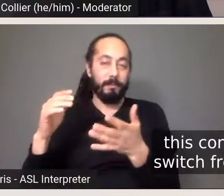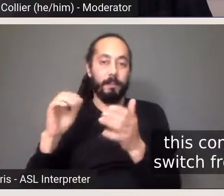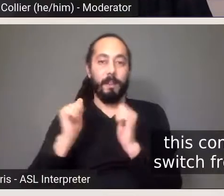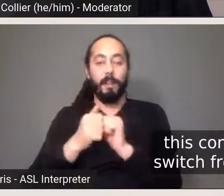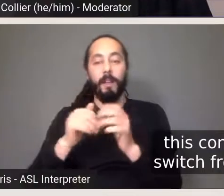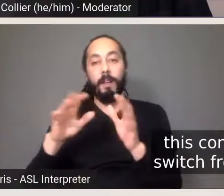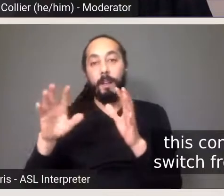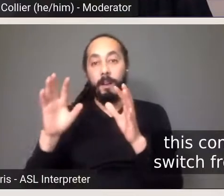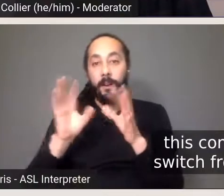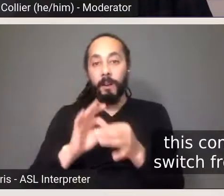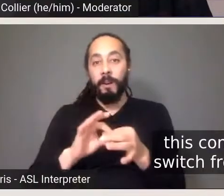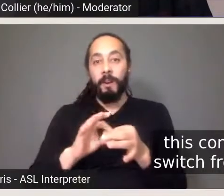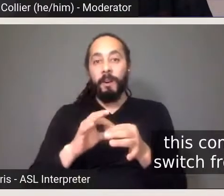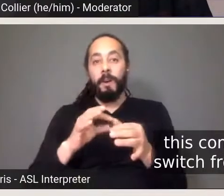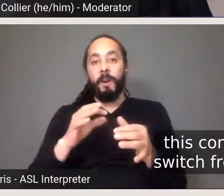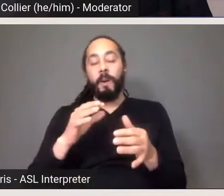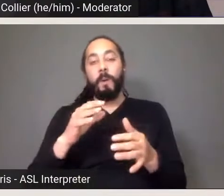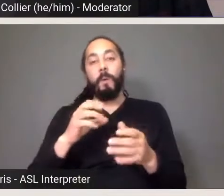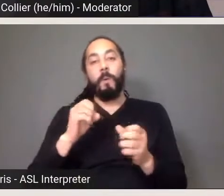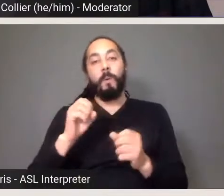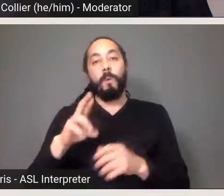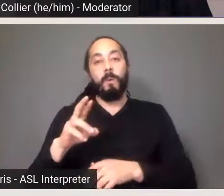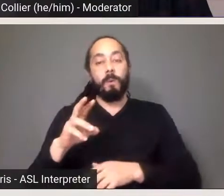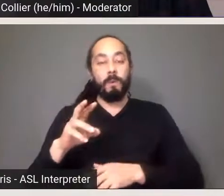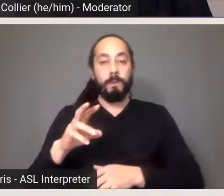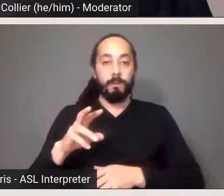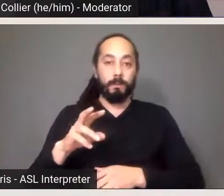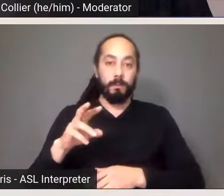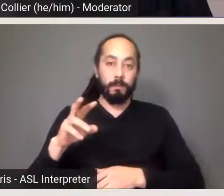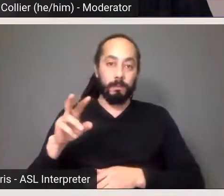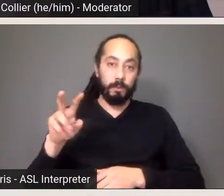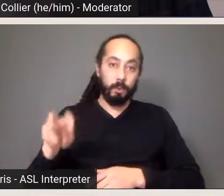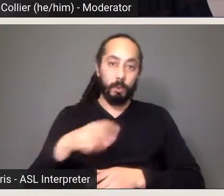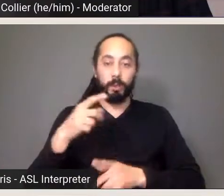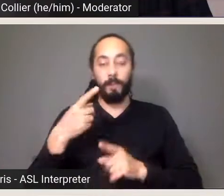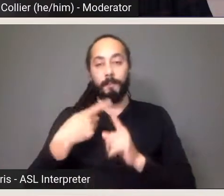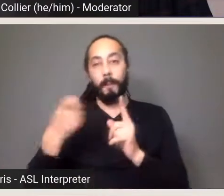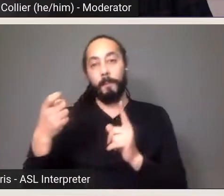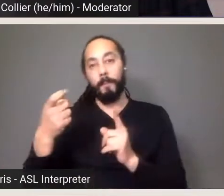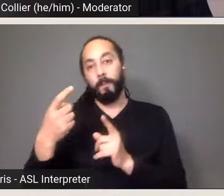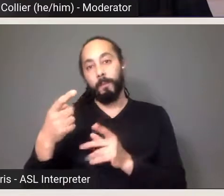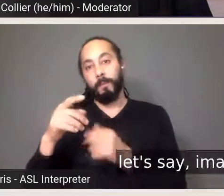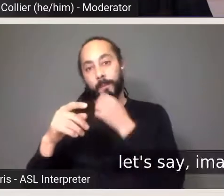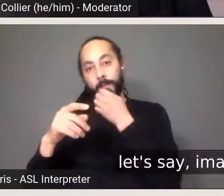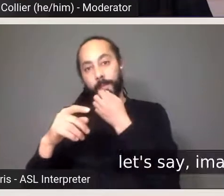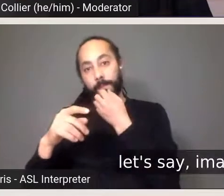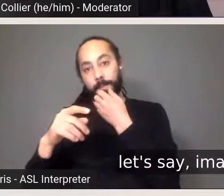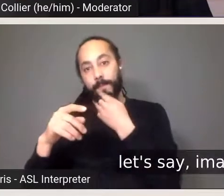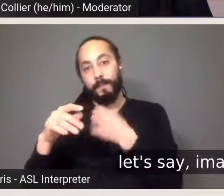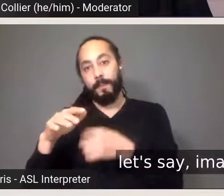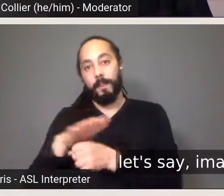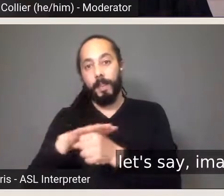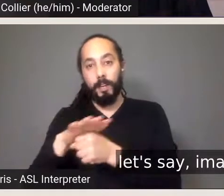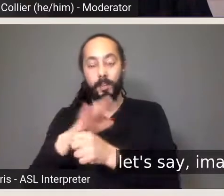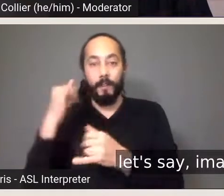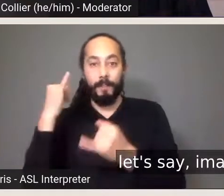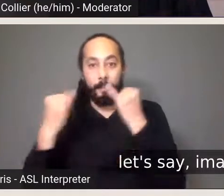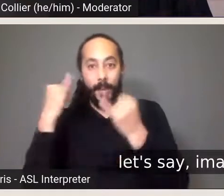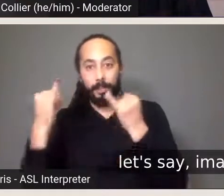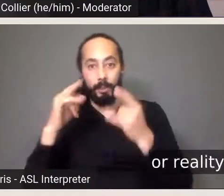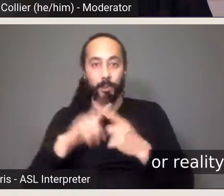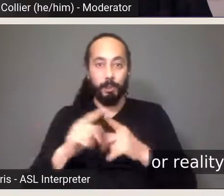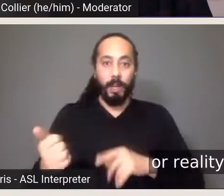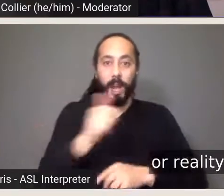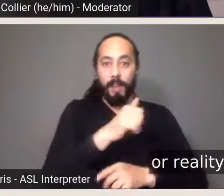connection or the switch from one area of, let's say, imagination to